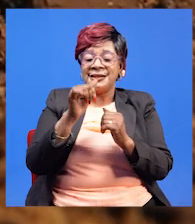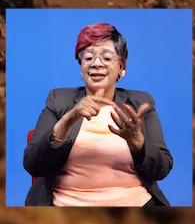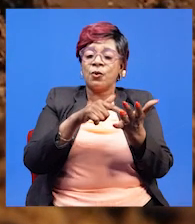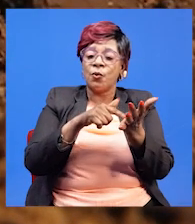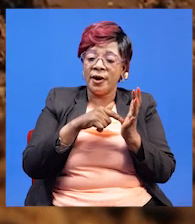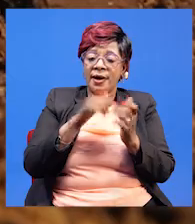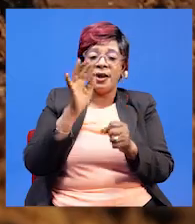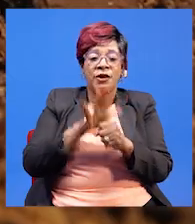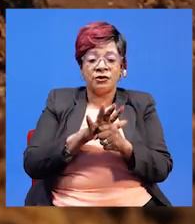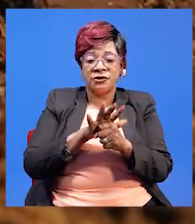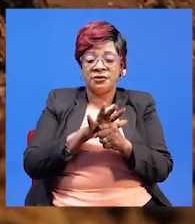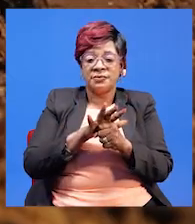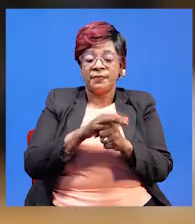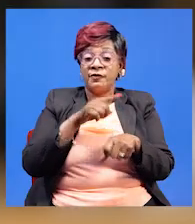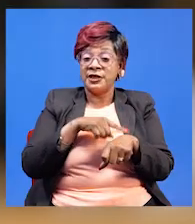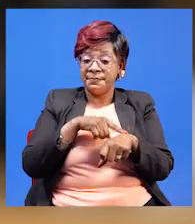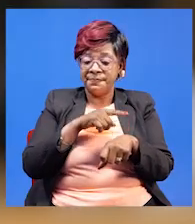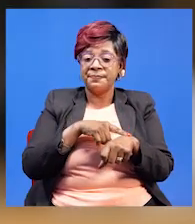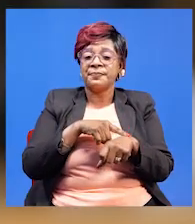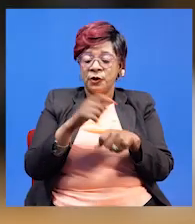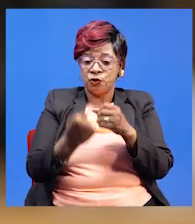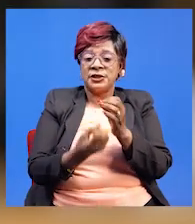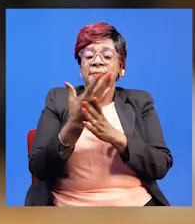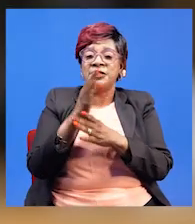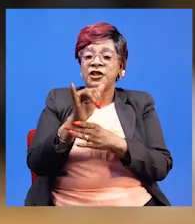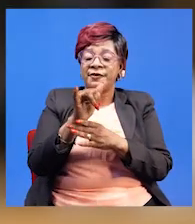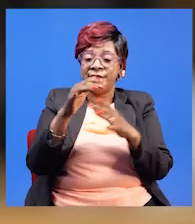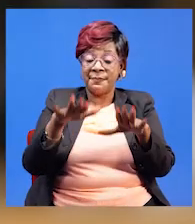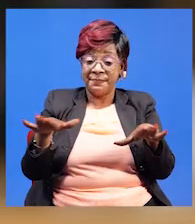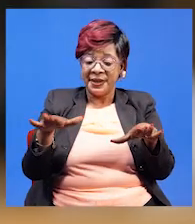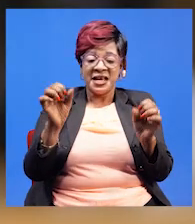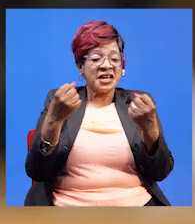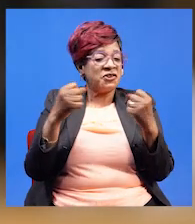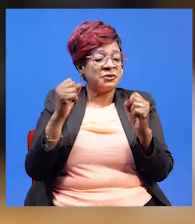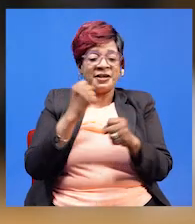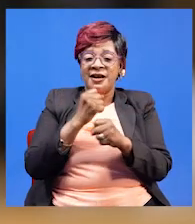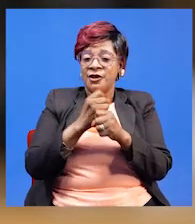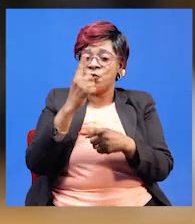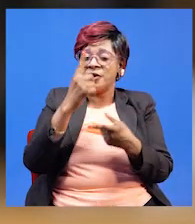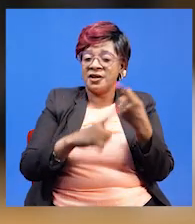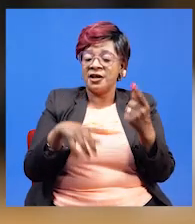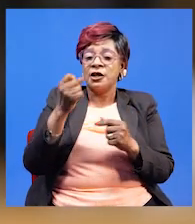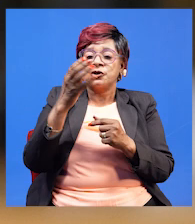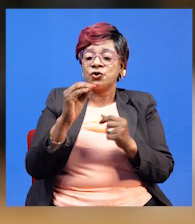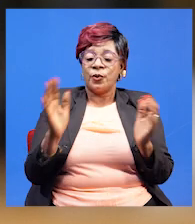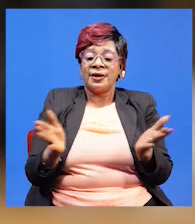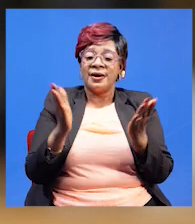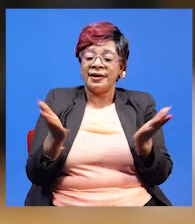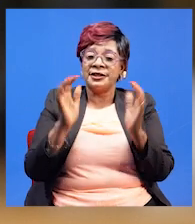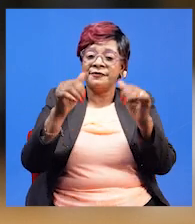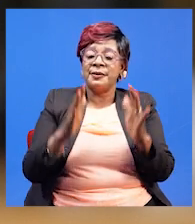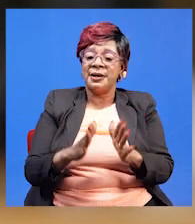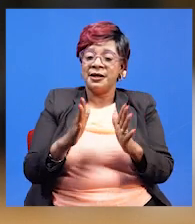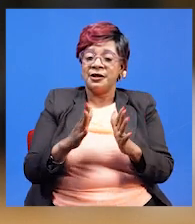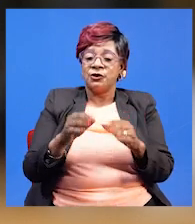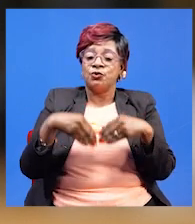a lot of time to establish a farm. It cannot be done in 1 year. So we encouraging farmers